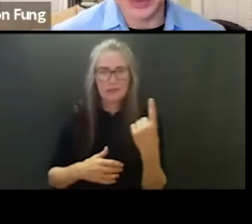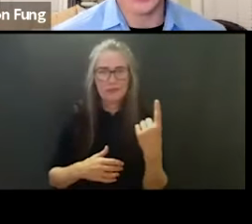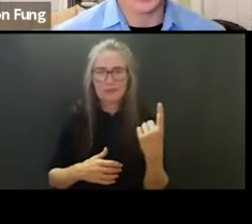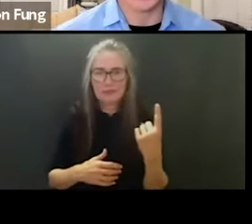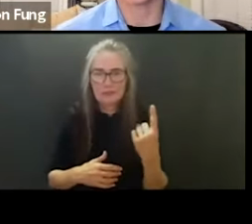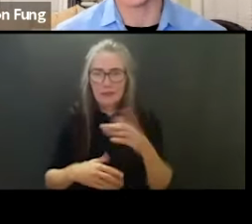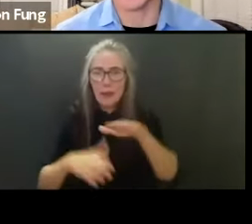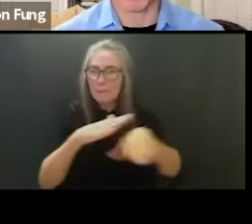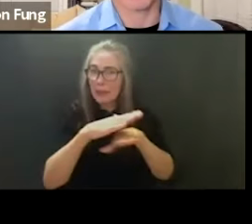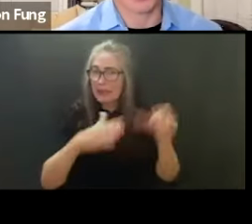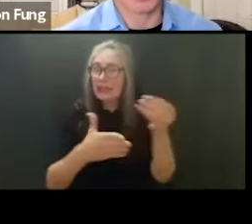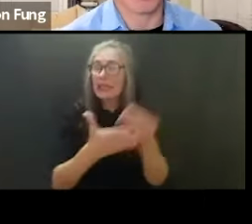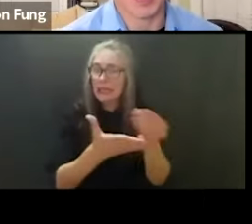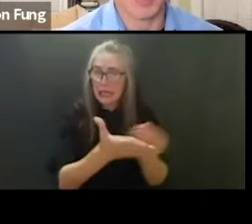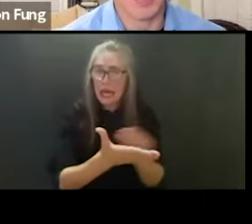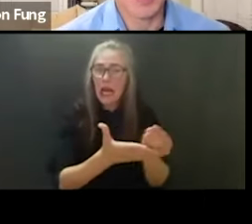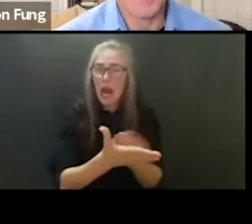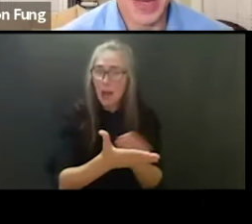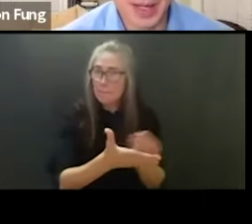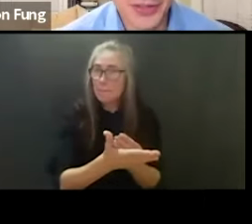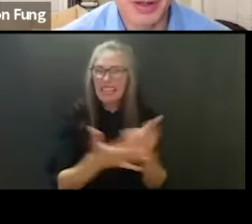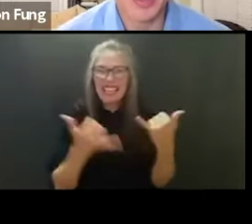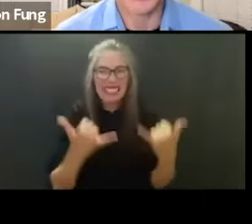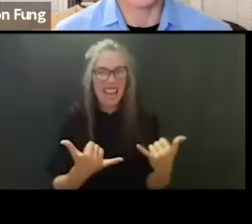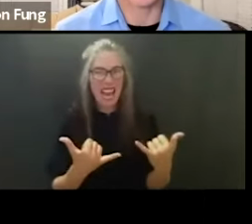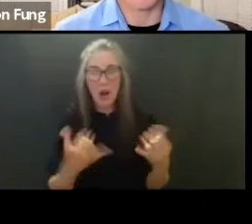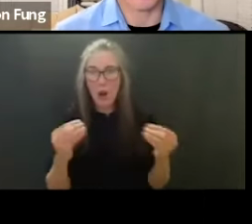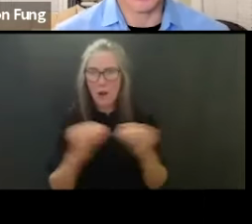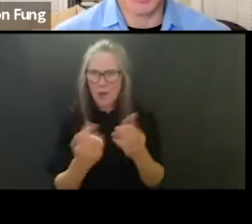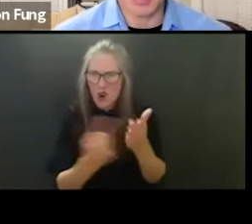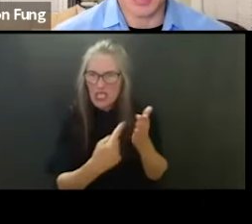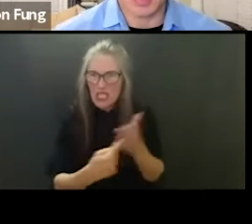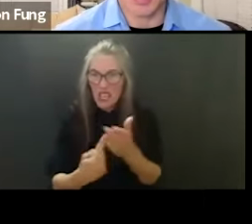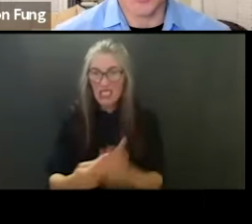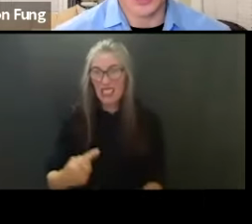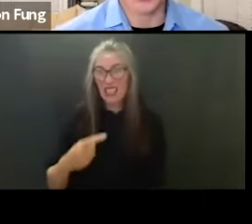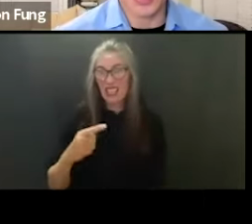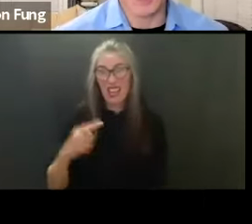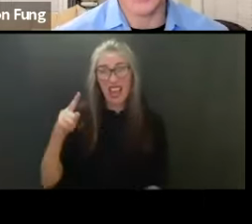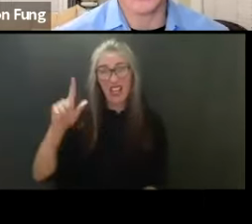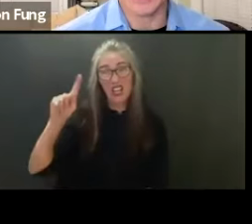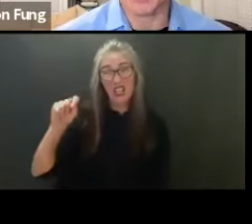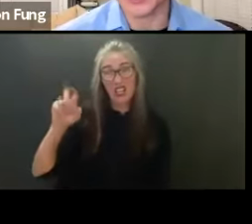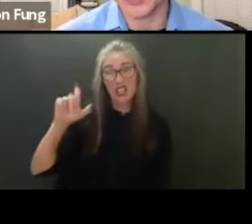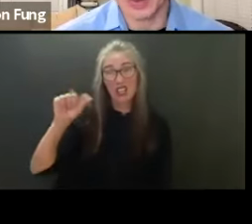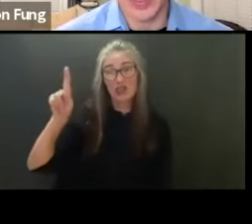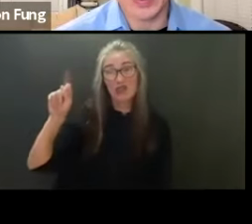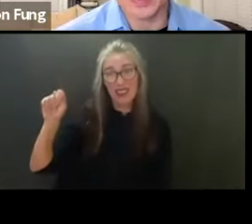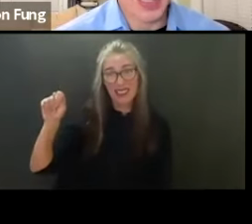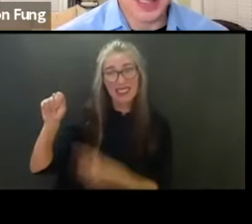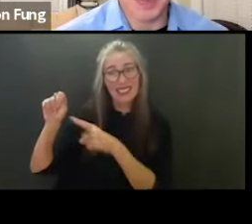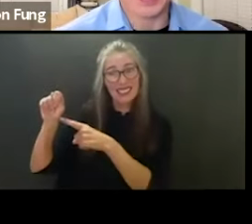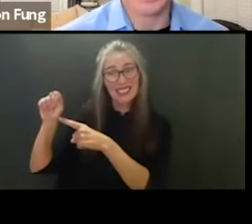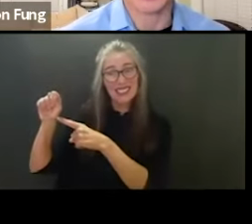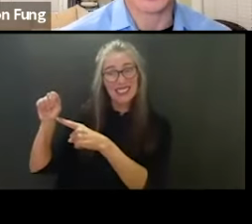from Clinton, even to Barack Obama. There is serious talk of trust busting now in a way